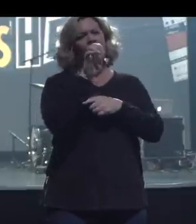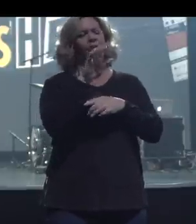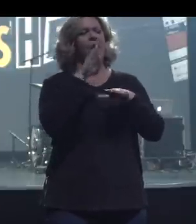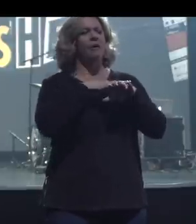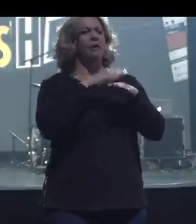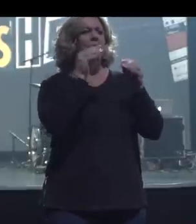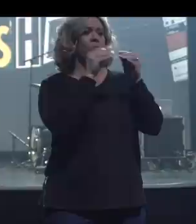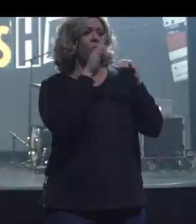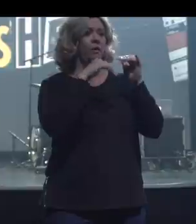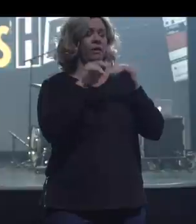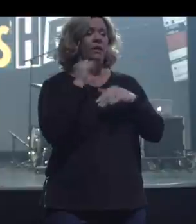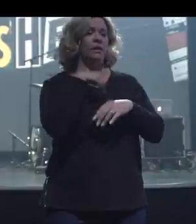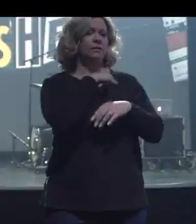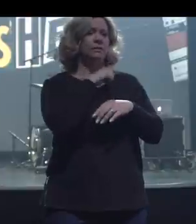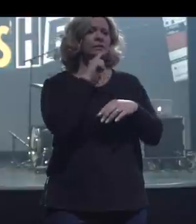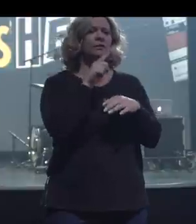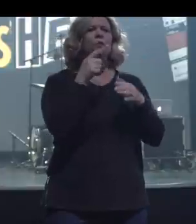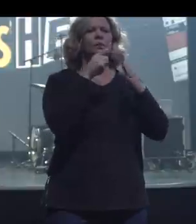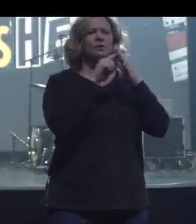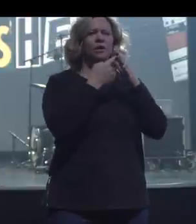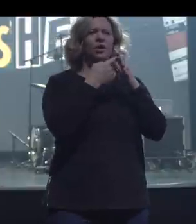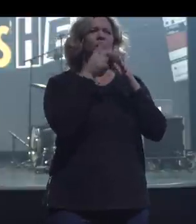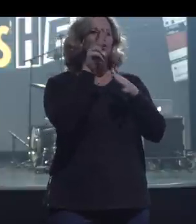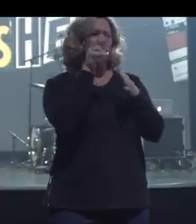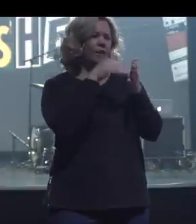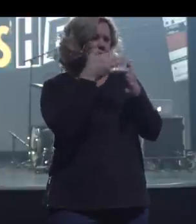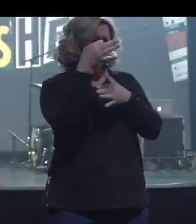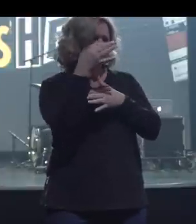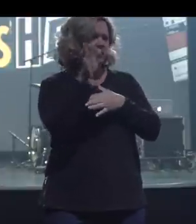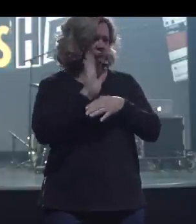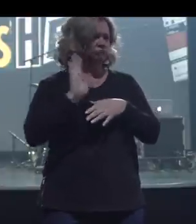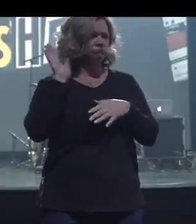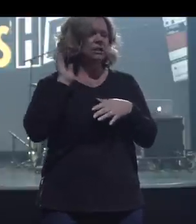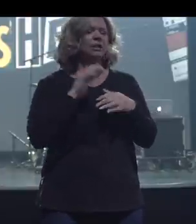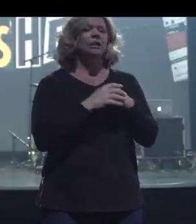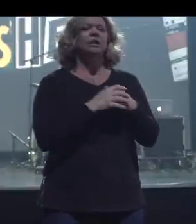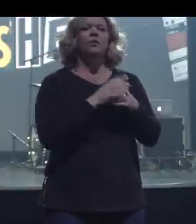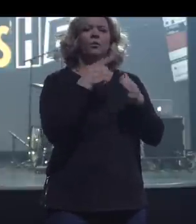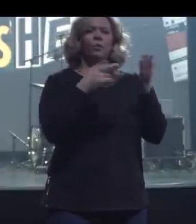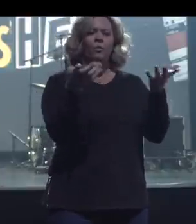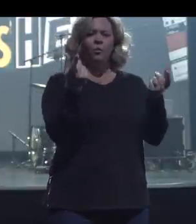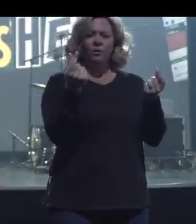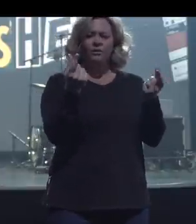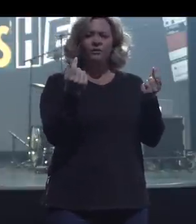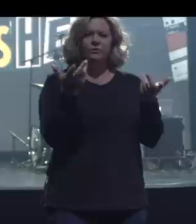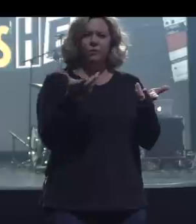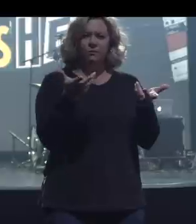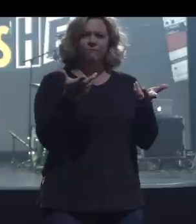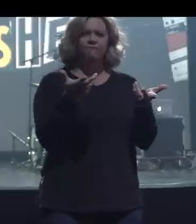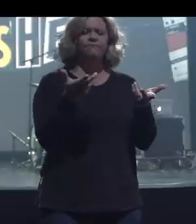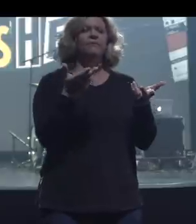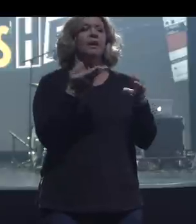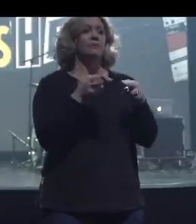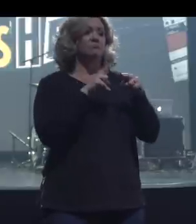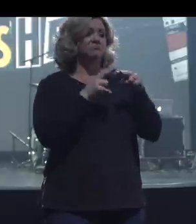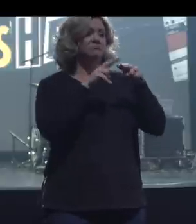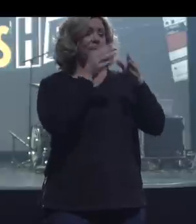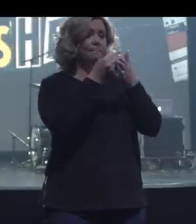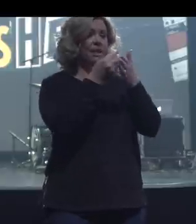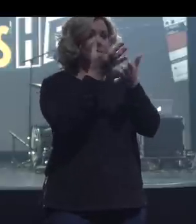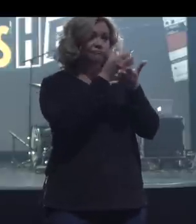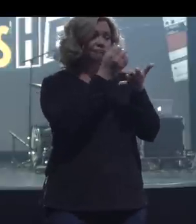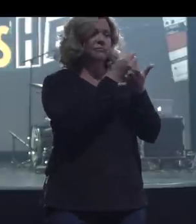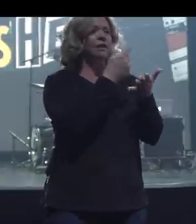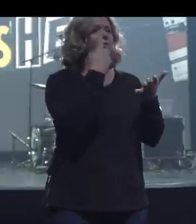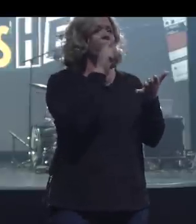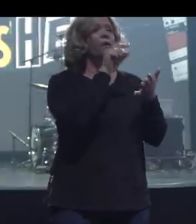Us was an initiative we launched back in 2019, and what we wanted to do is we wanted to raise some money, not for us, but to invest in